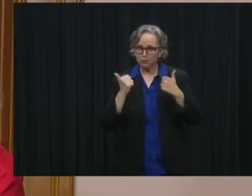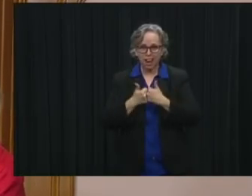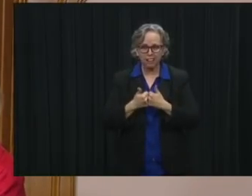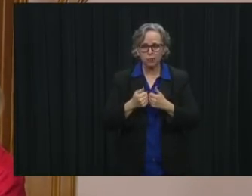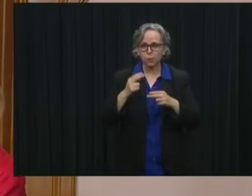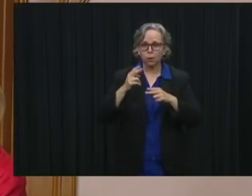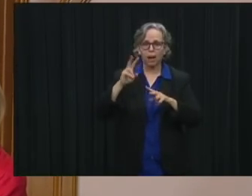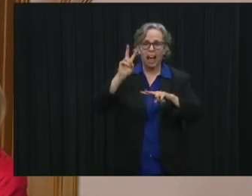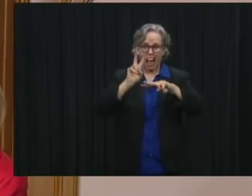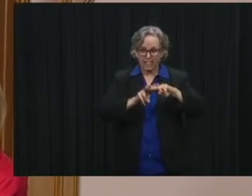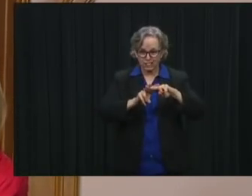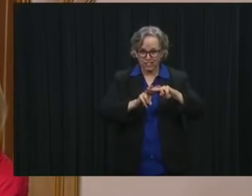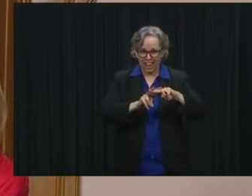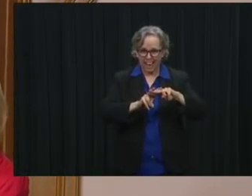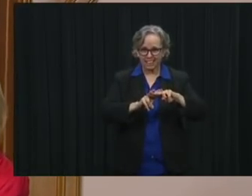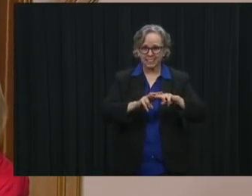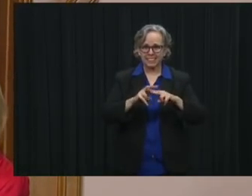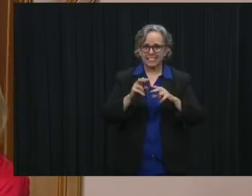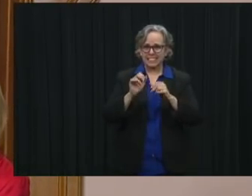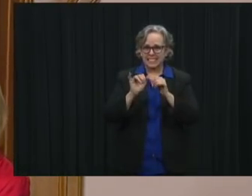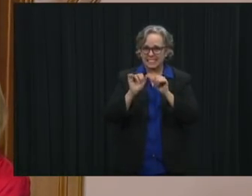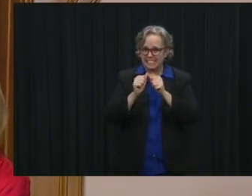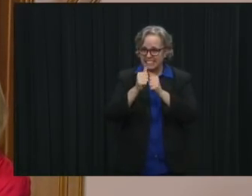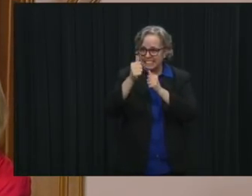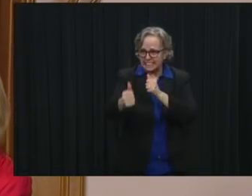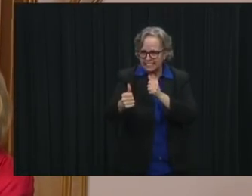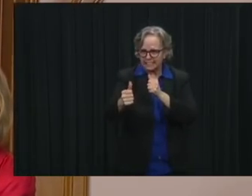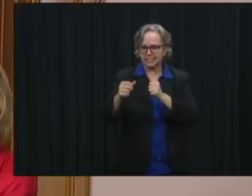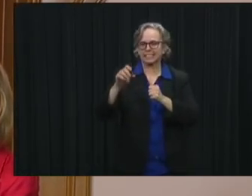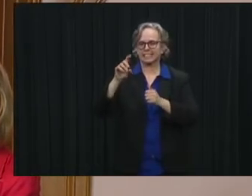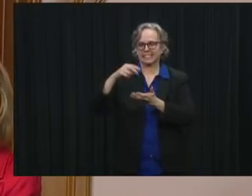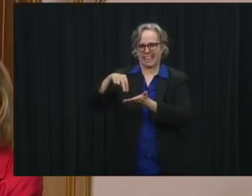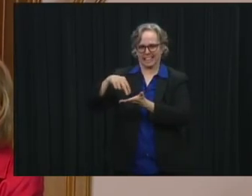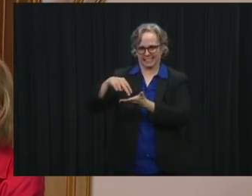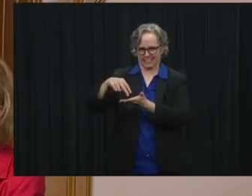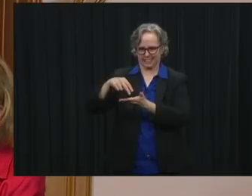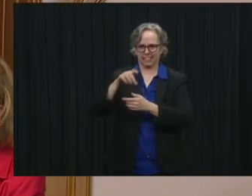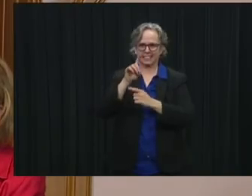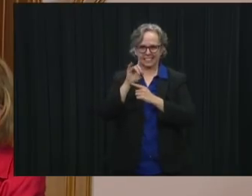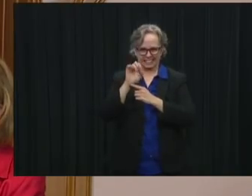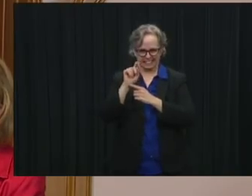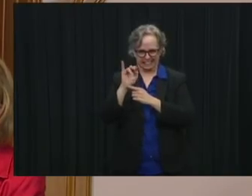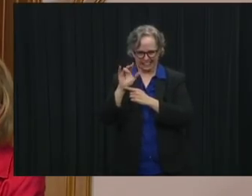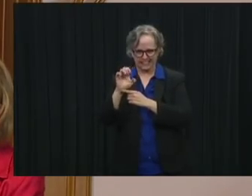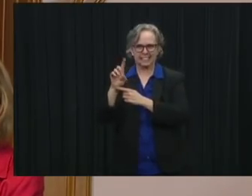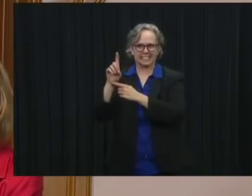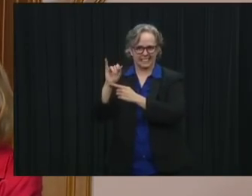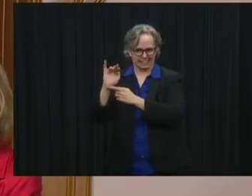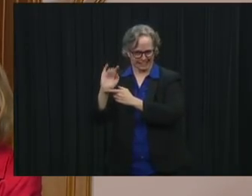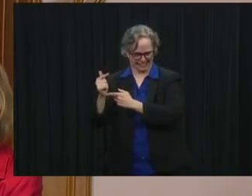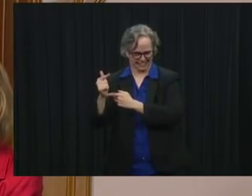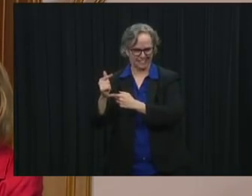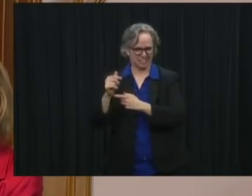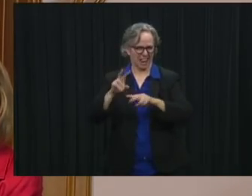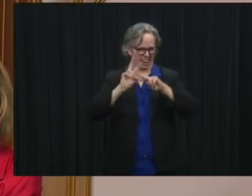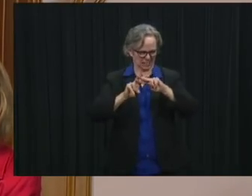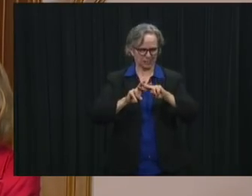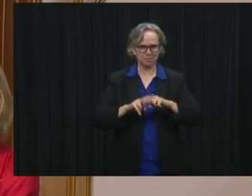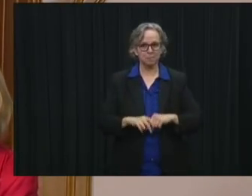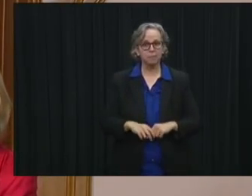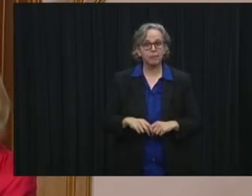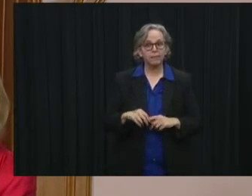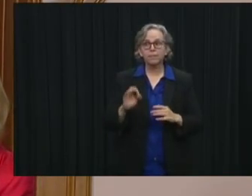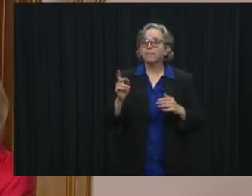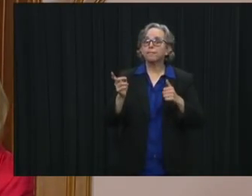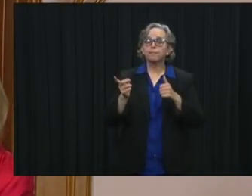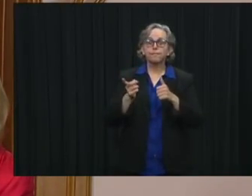#DistanceDance, Distance Dance. For the first 3 million videos posted, which happened, I'm told, in a